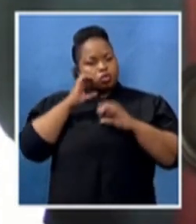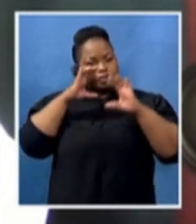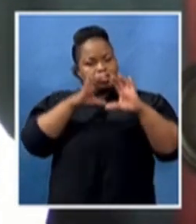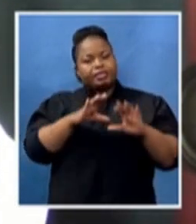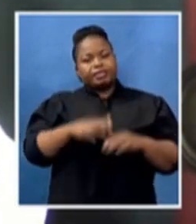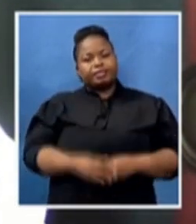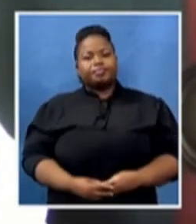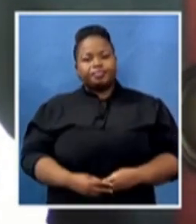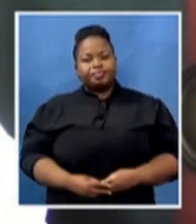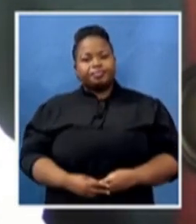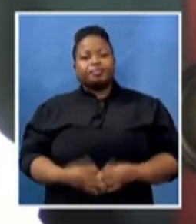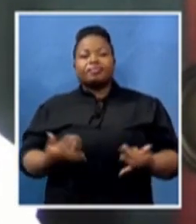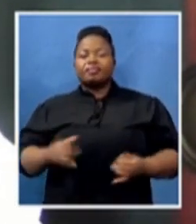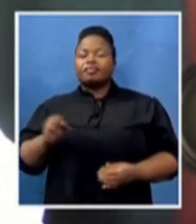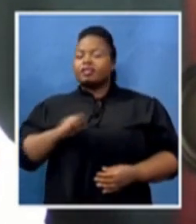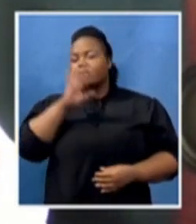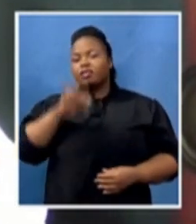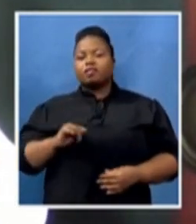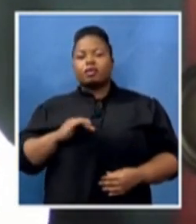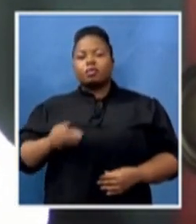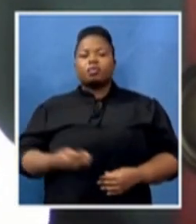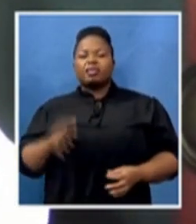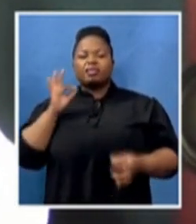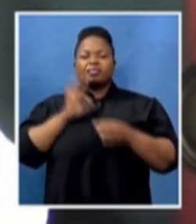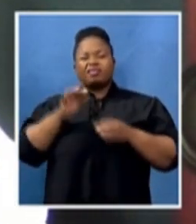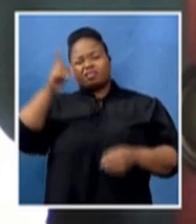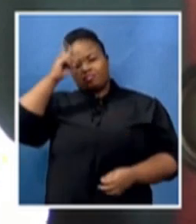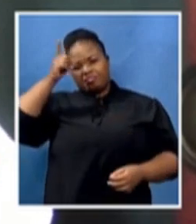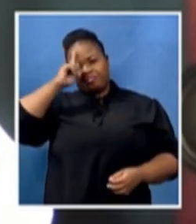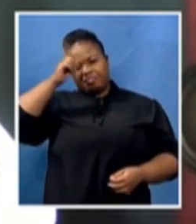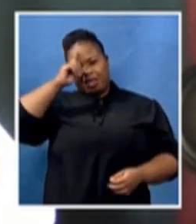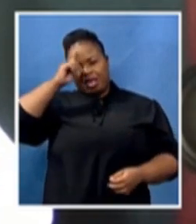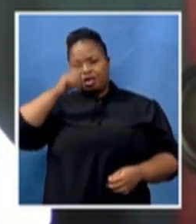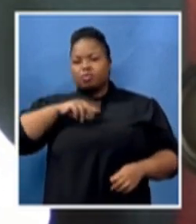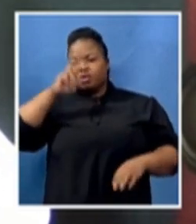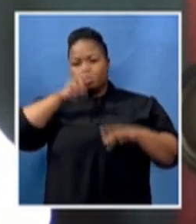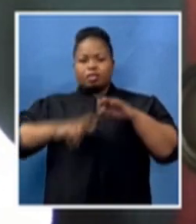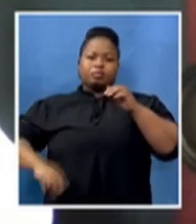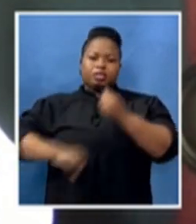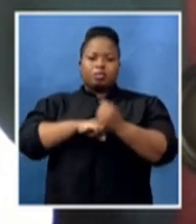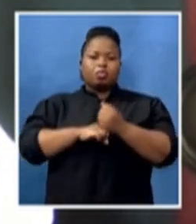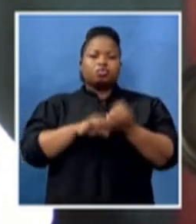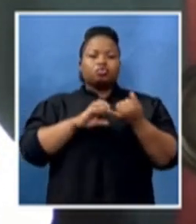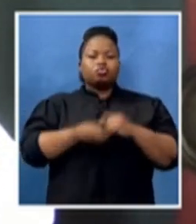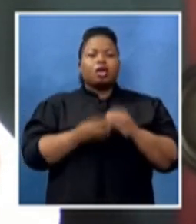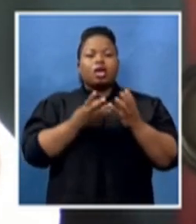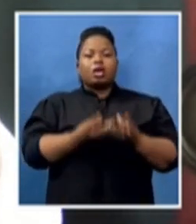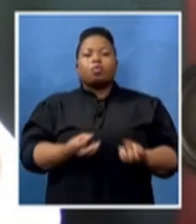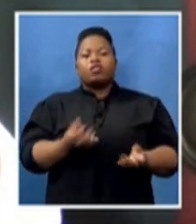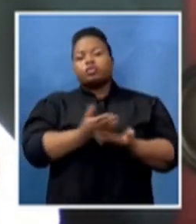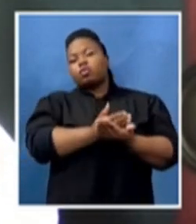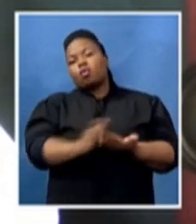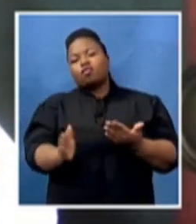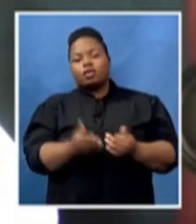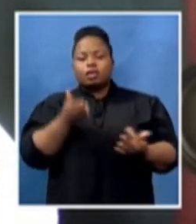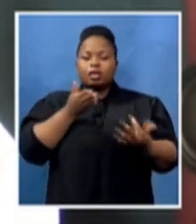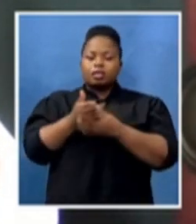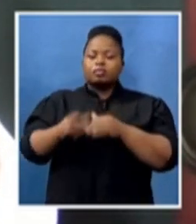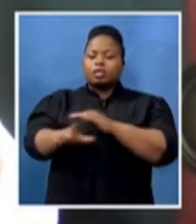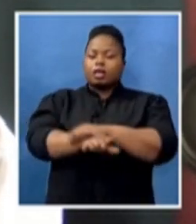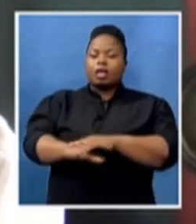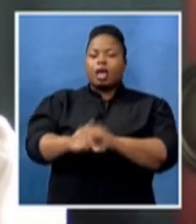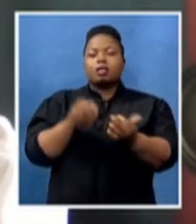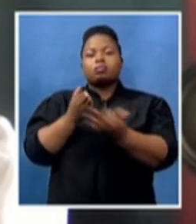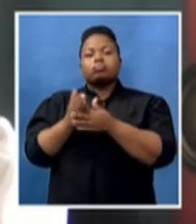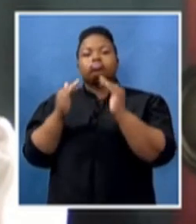Black women, need support to overcome poverty, to access land and housing, to be considered when it comes to